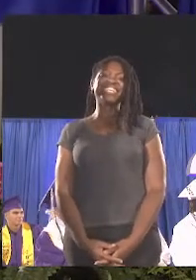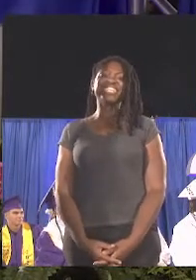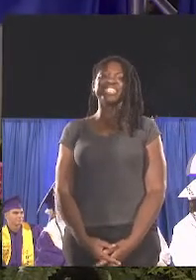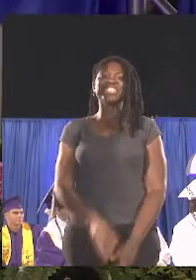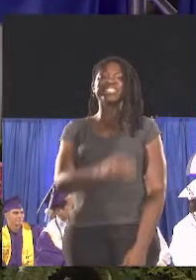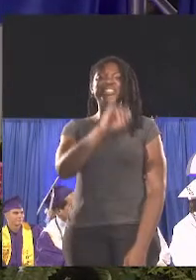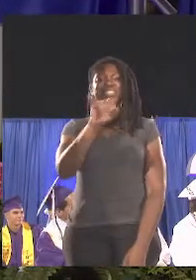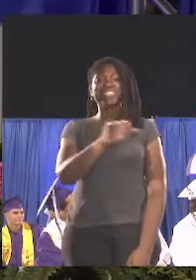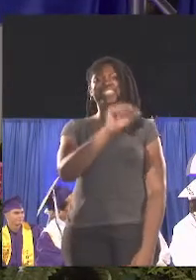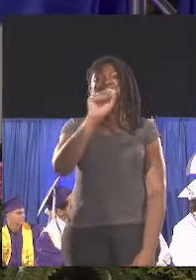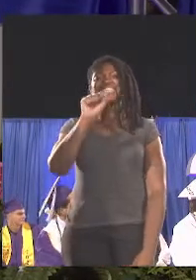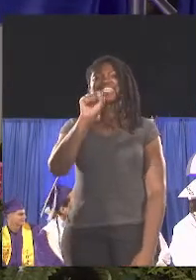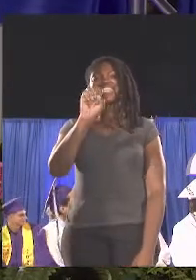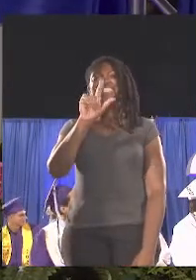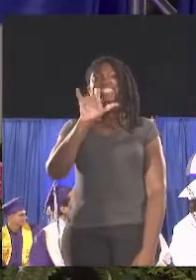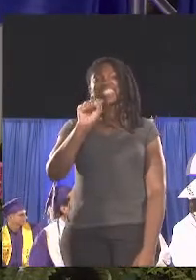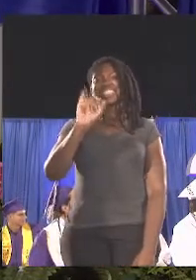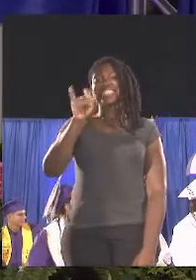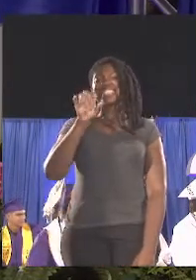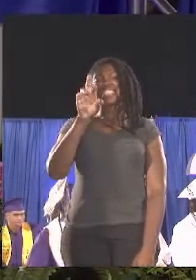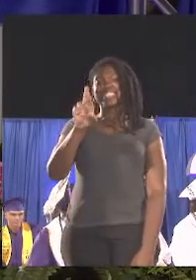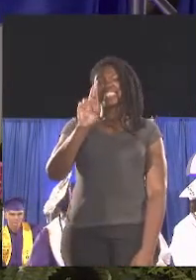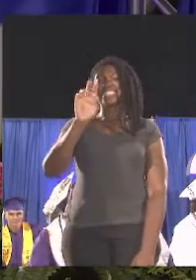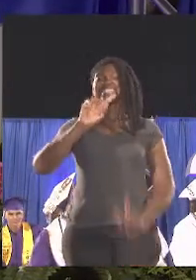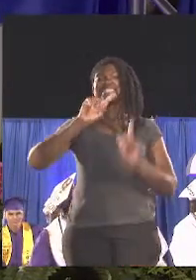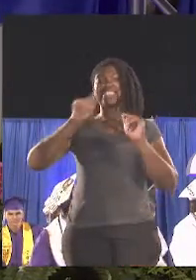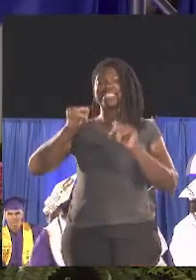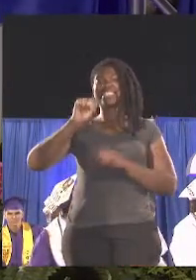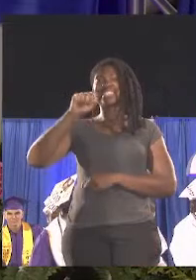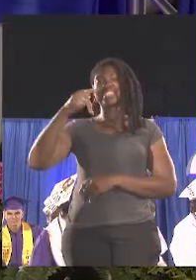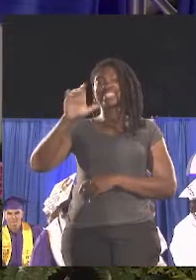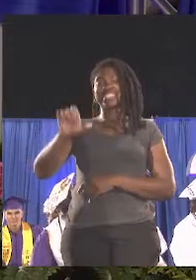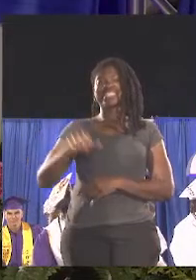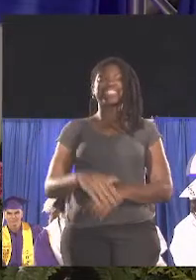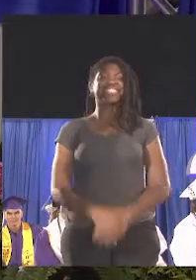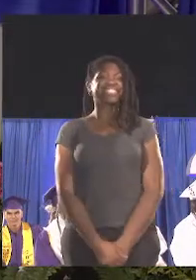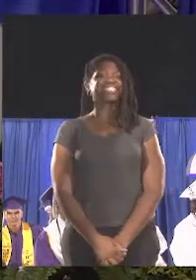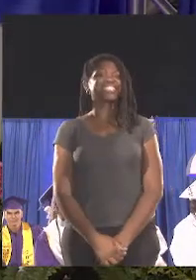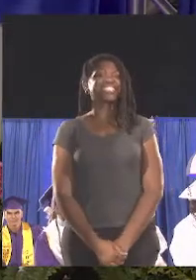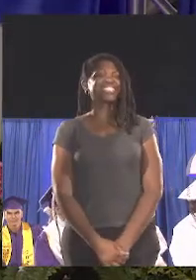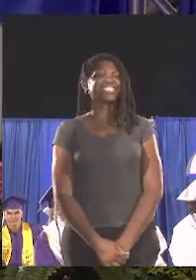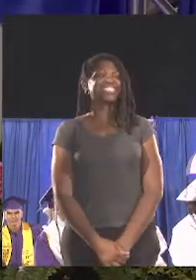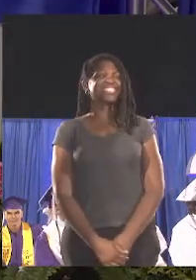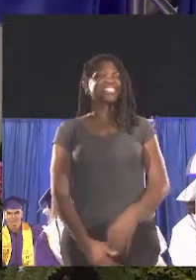Juan A. Solis Jr., St. Phillips College.